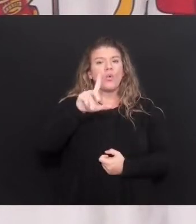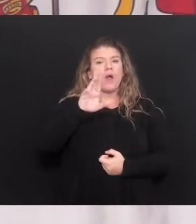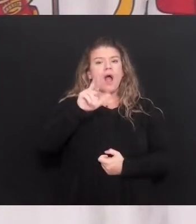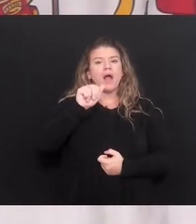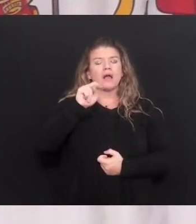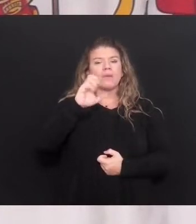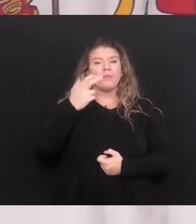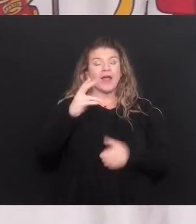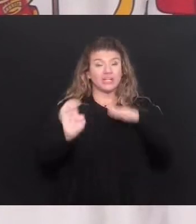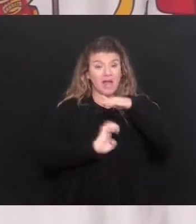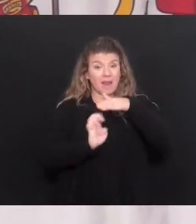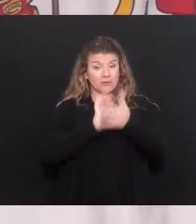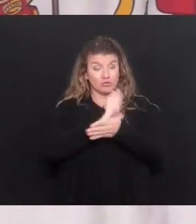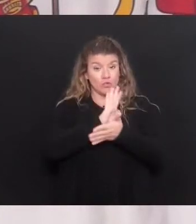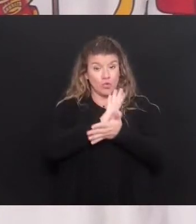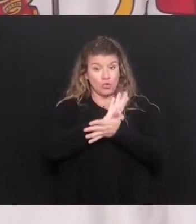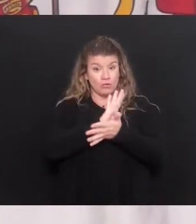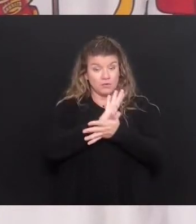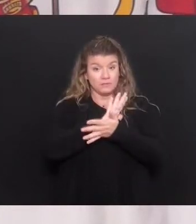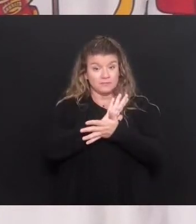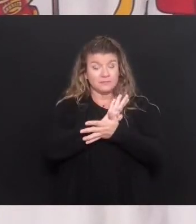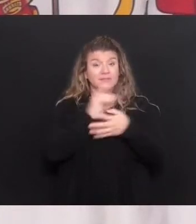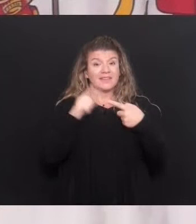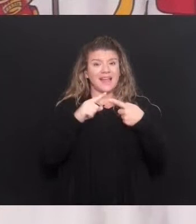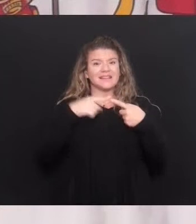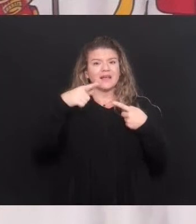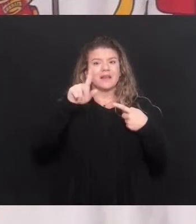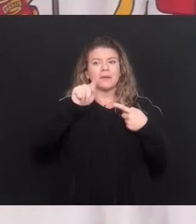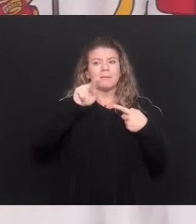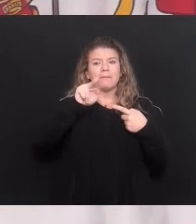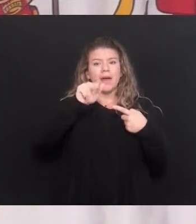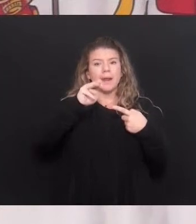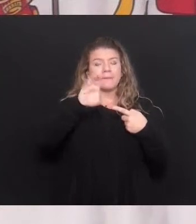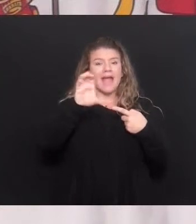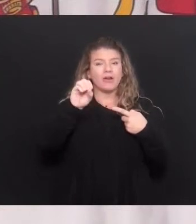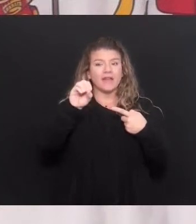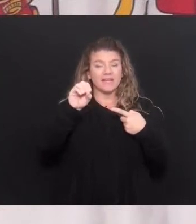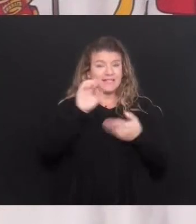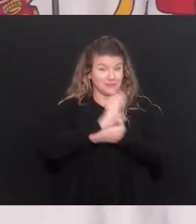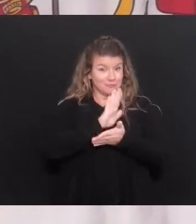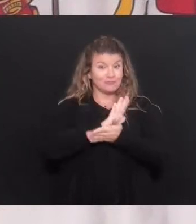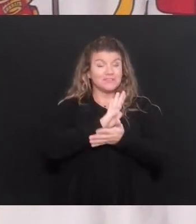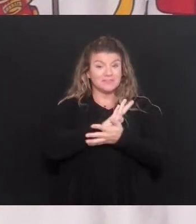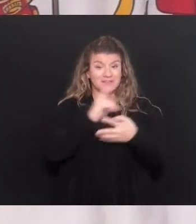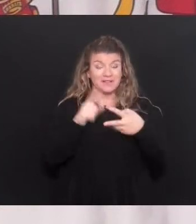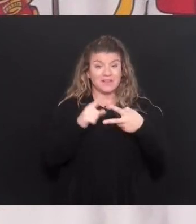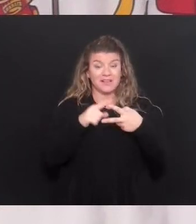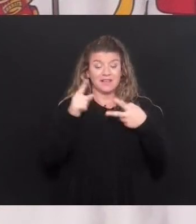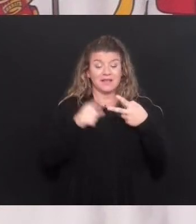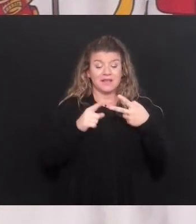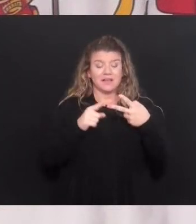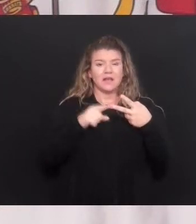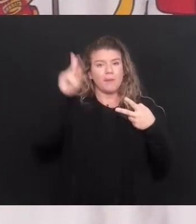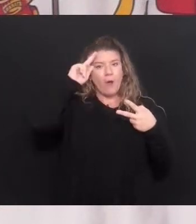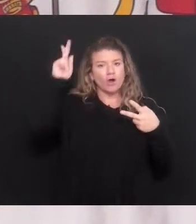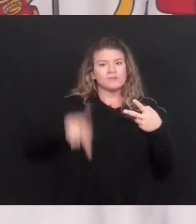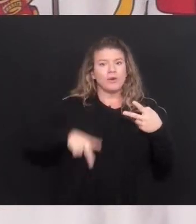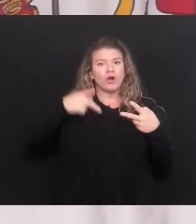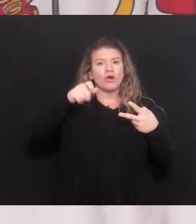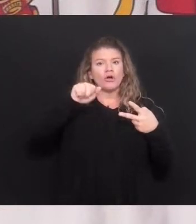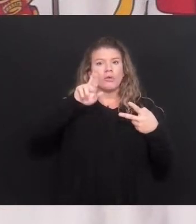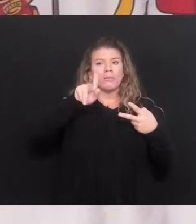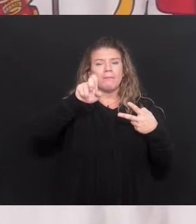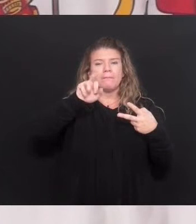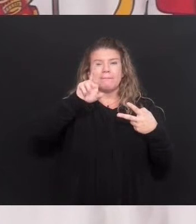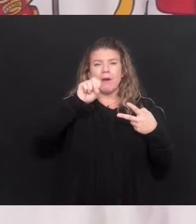Elementary School in Putnam County, in the Putnam County school system. One is in Parkersburg, and